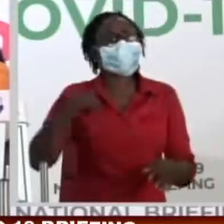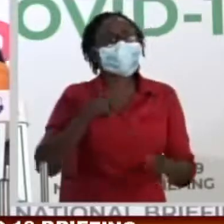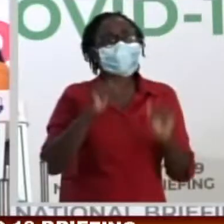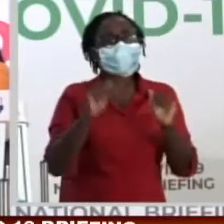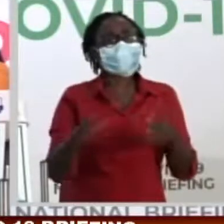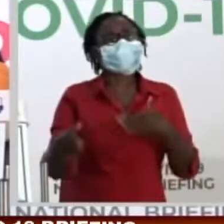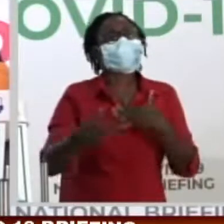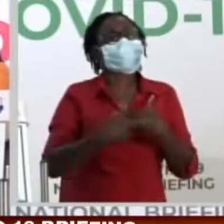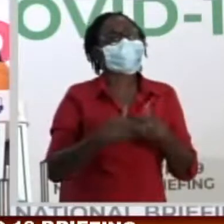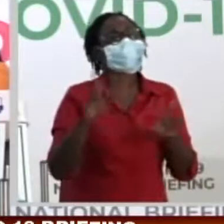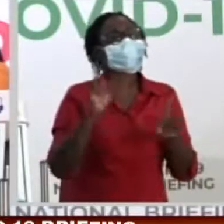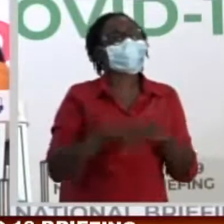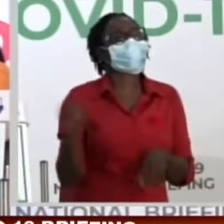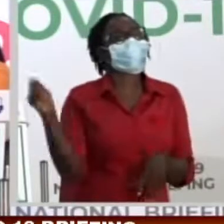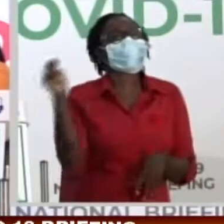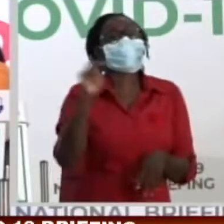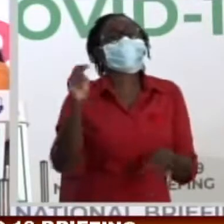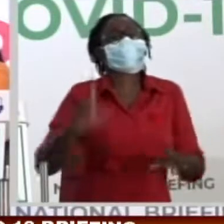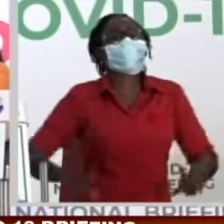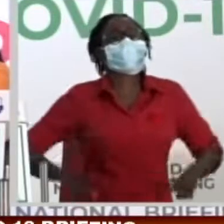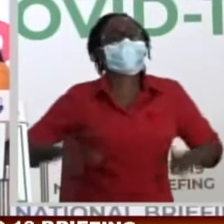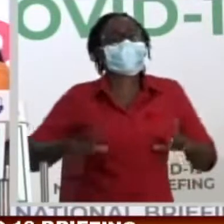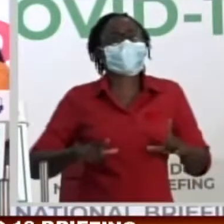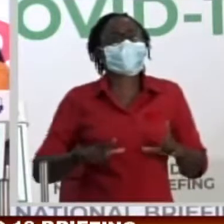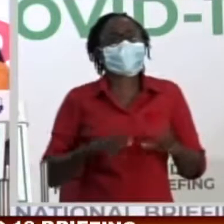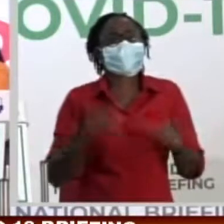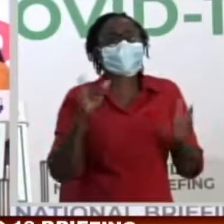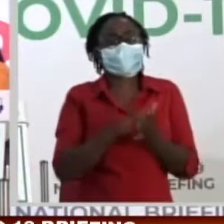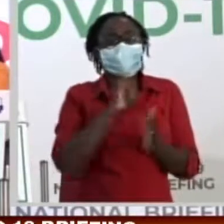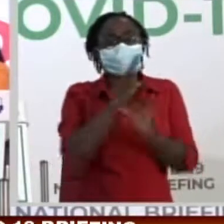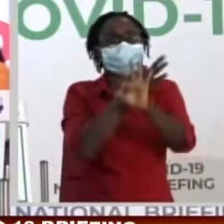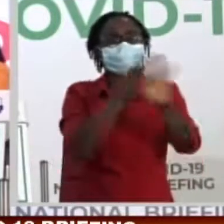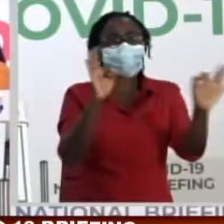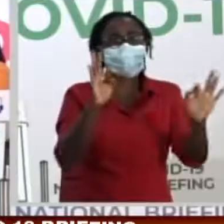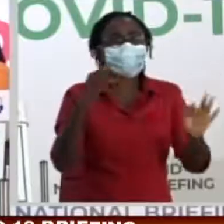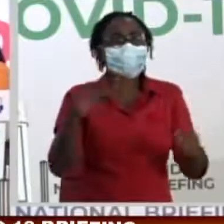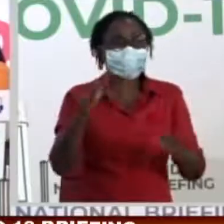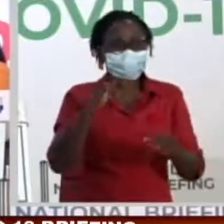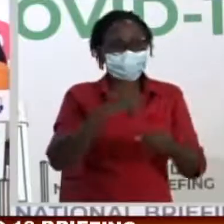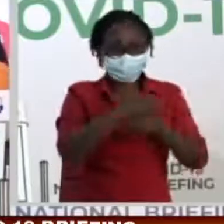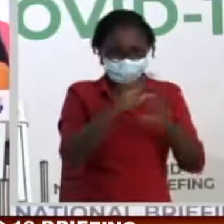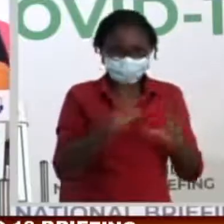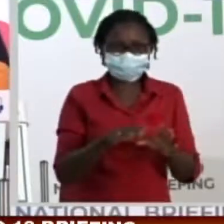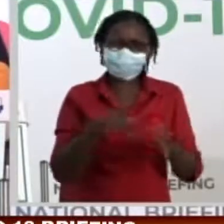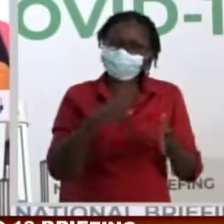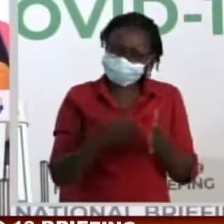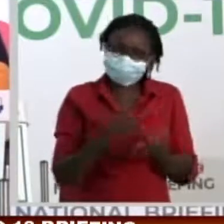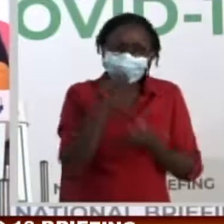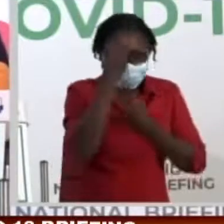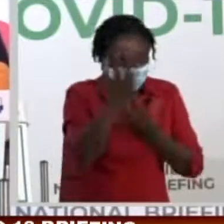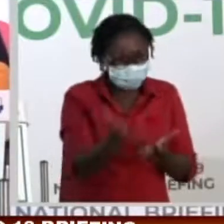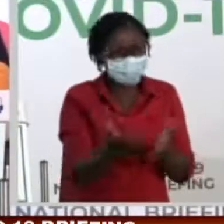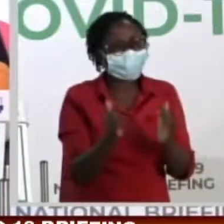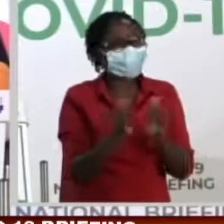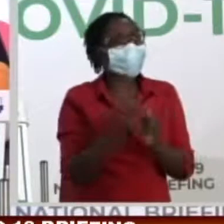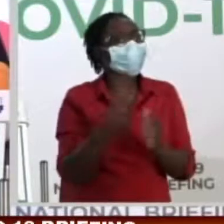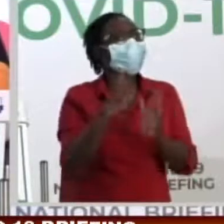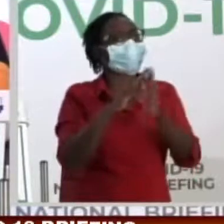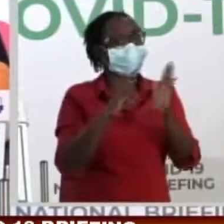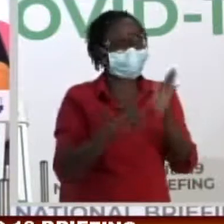to a life devoid of this pandemic. Just comply with the measures put